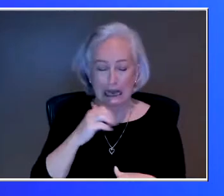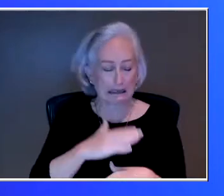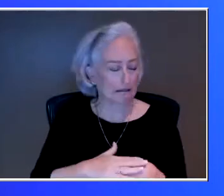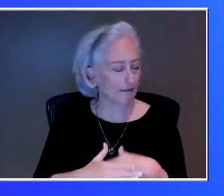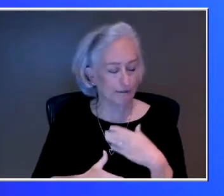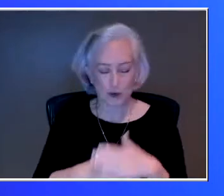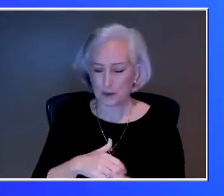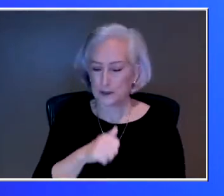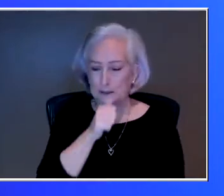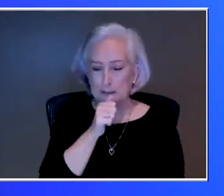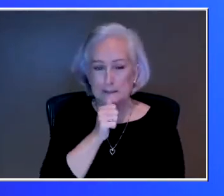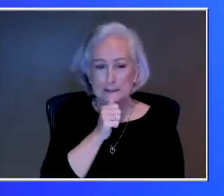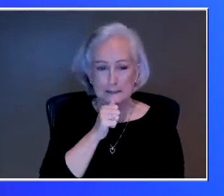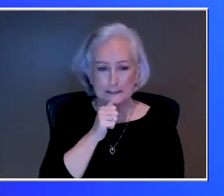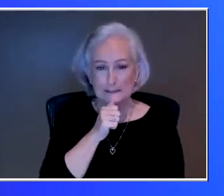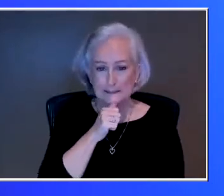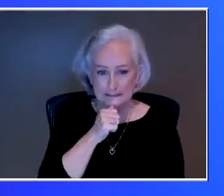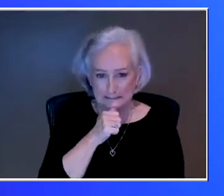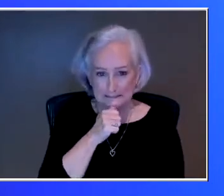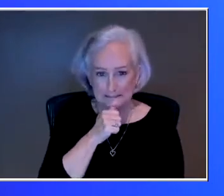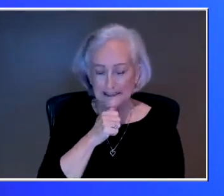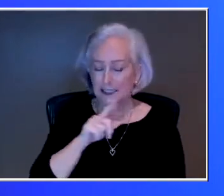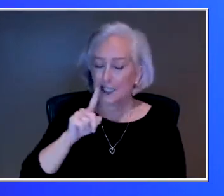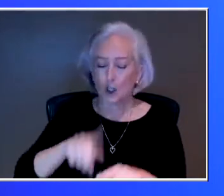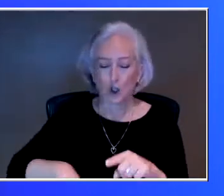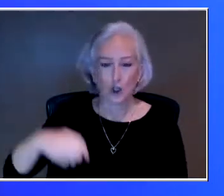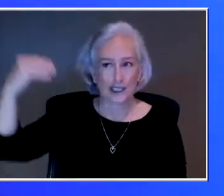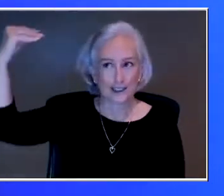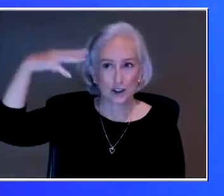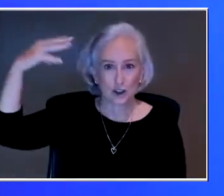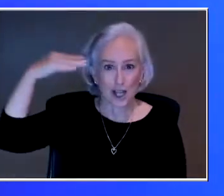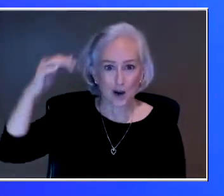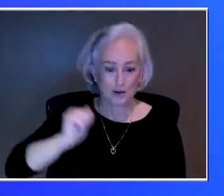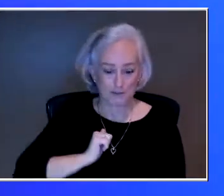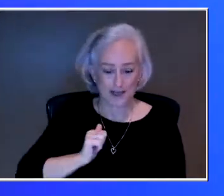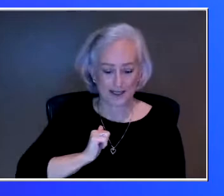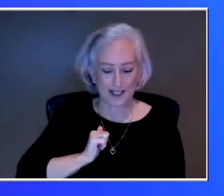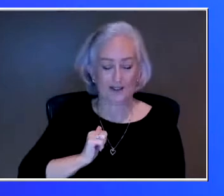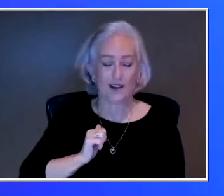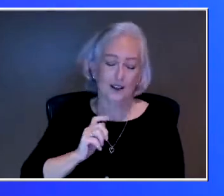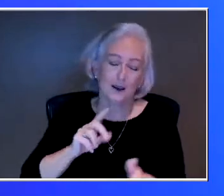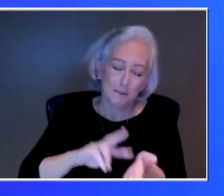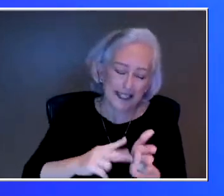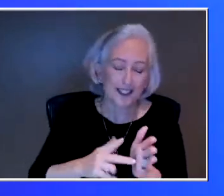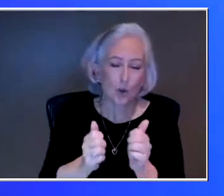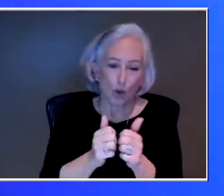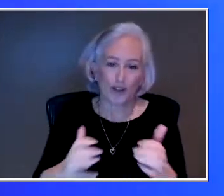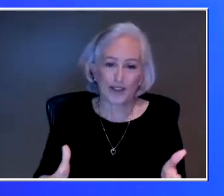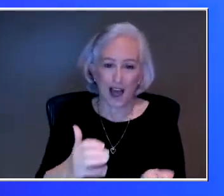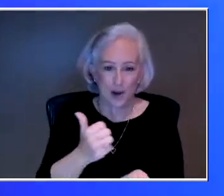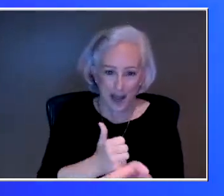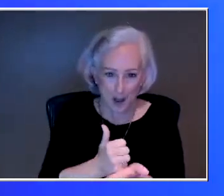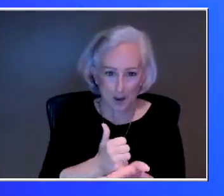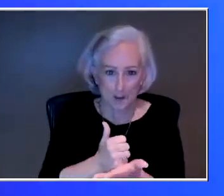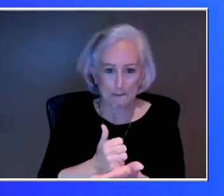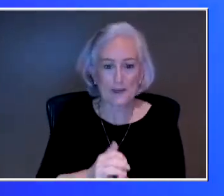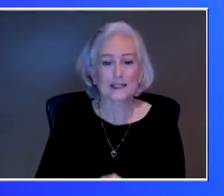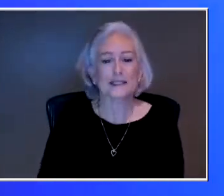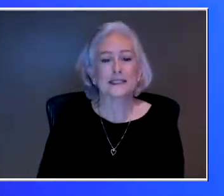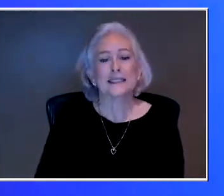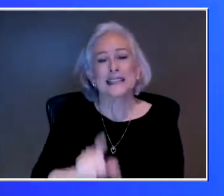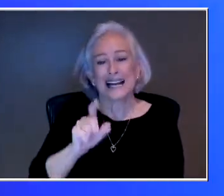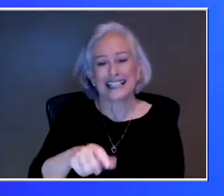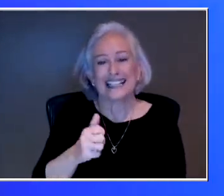inability to shower by myself or without help. Let me put it that way. I could shower, but you know, I needed help.